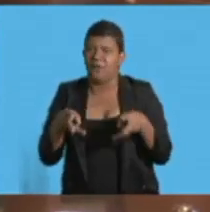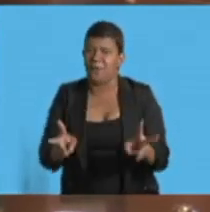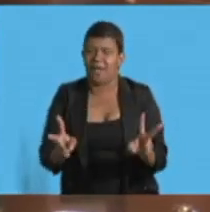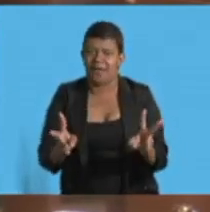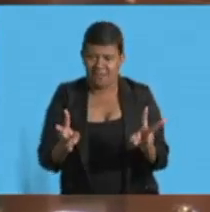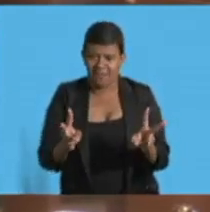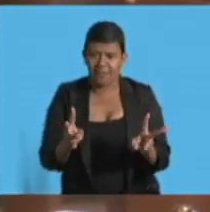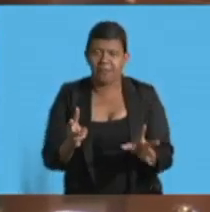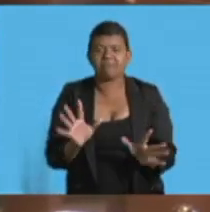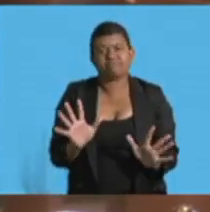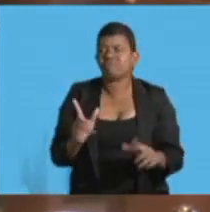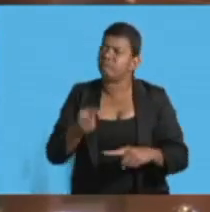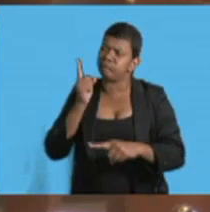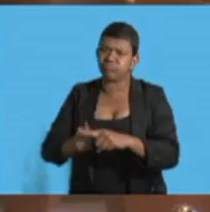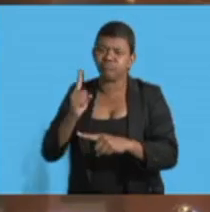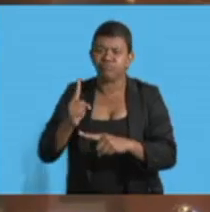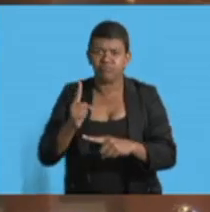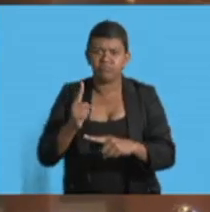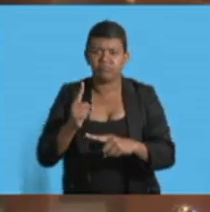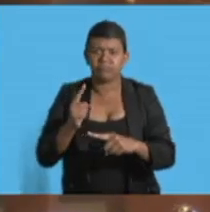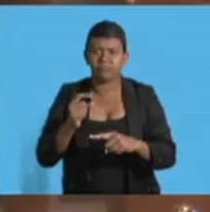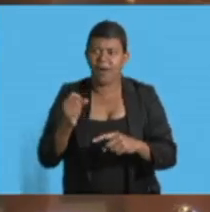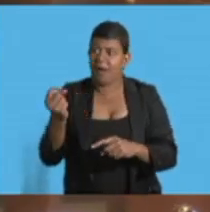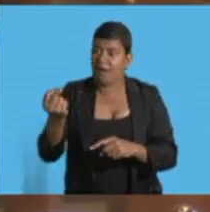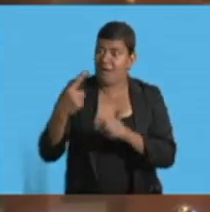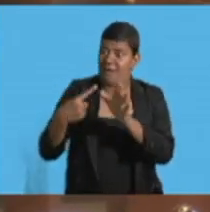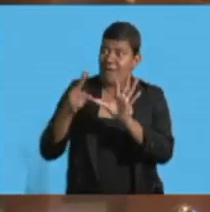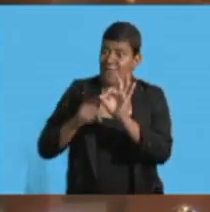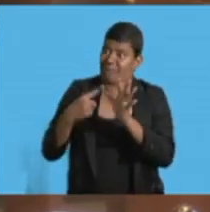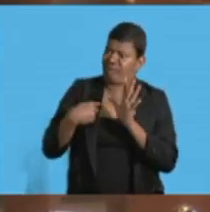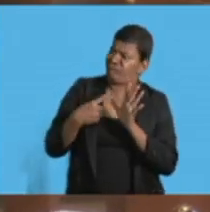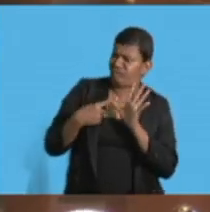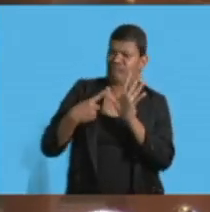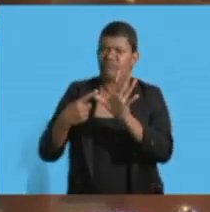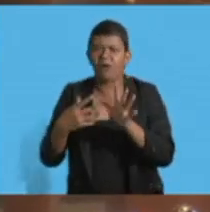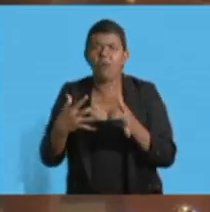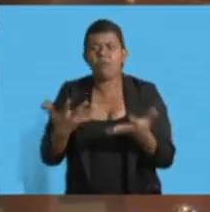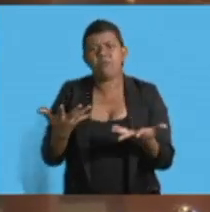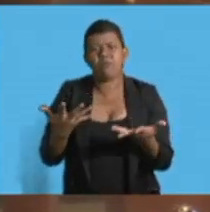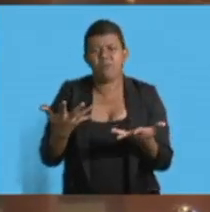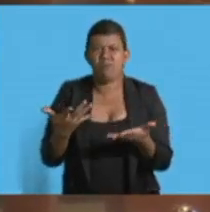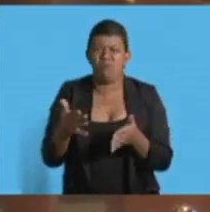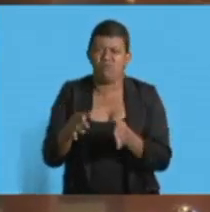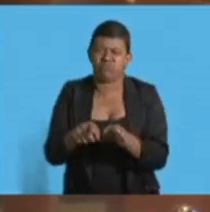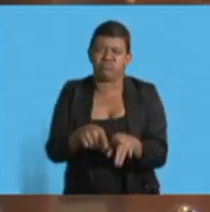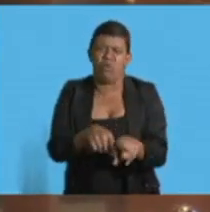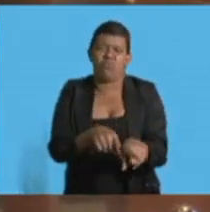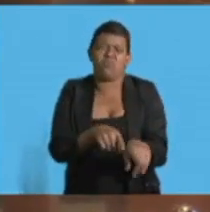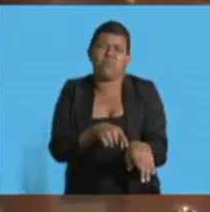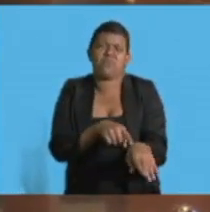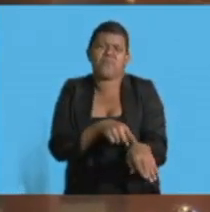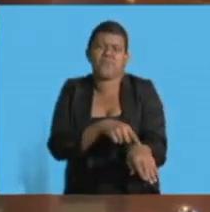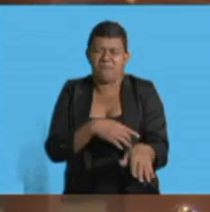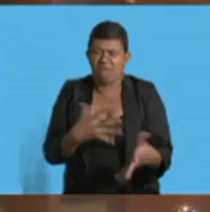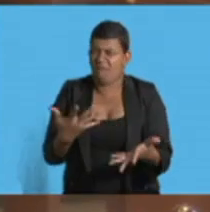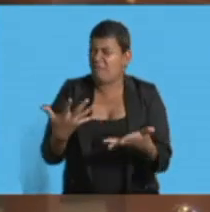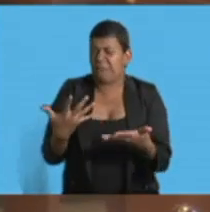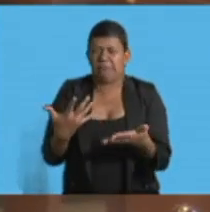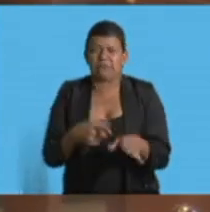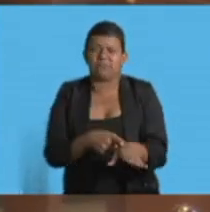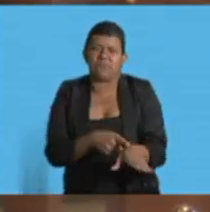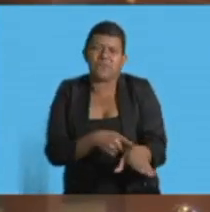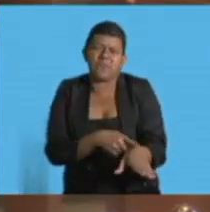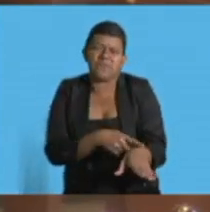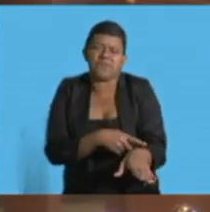one, which warai, okay? Or a long dragging warai, like warai,